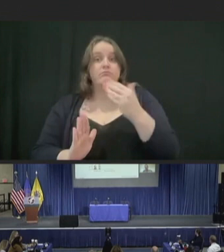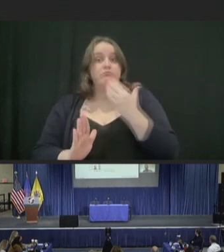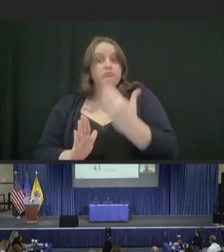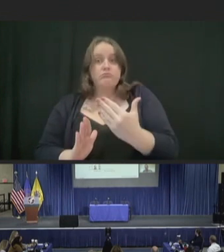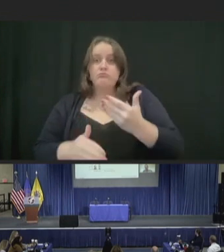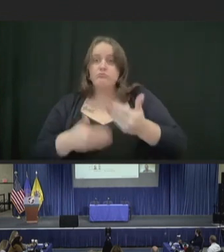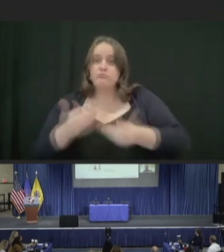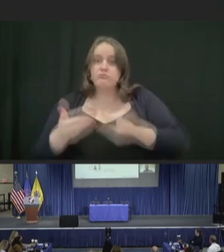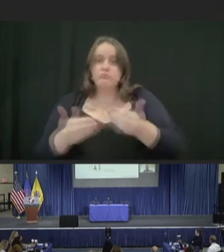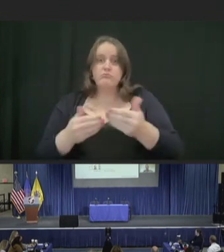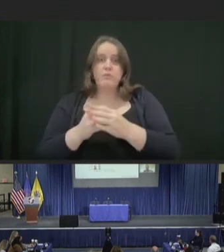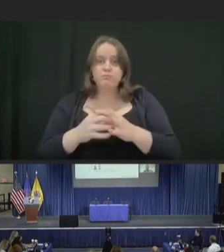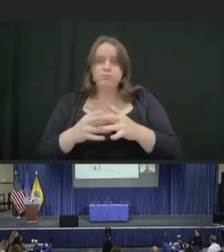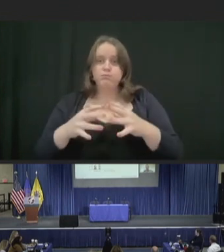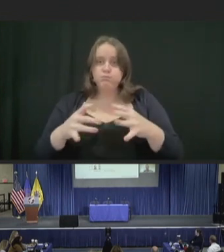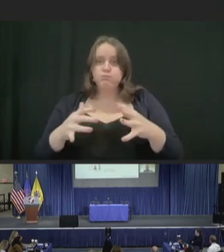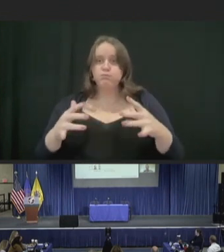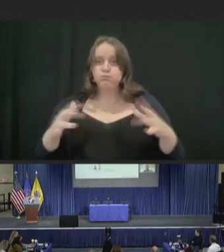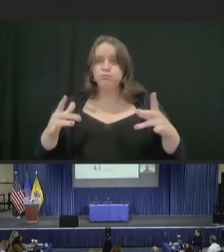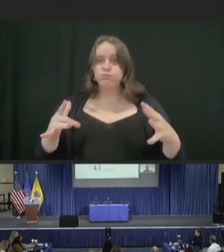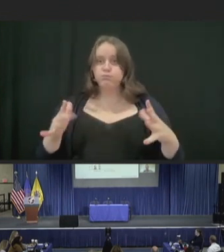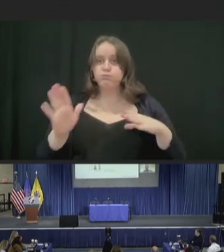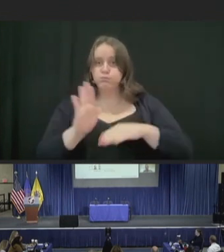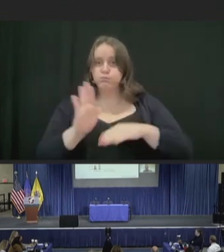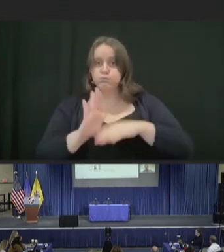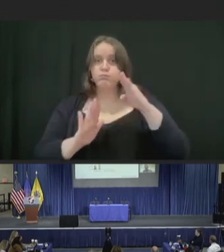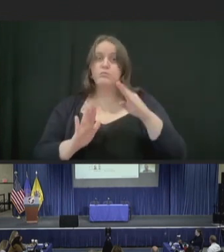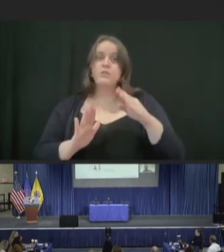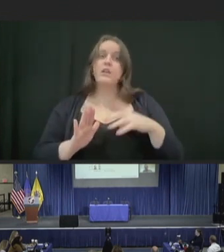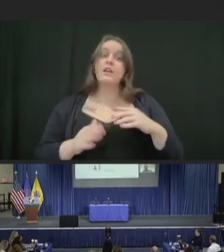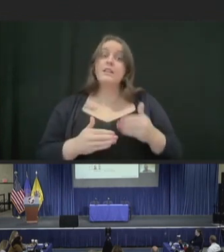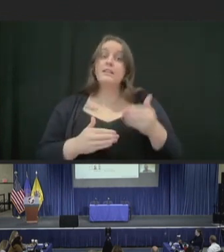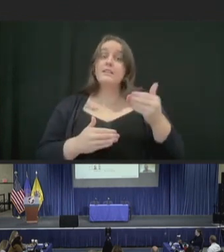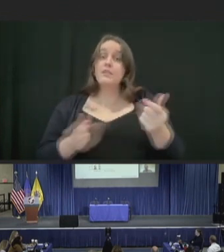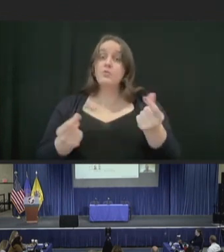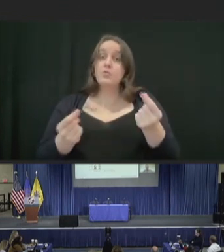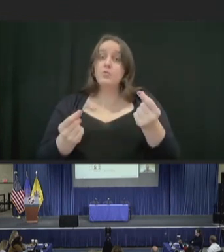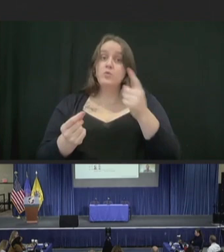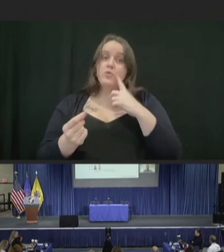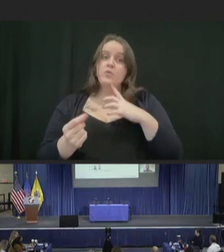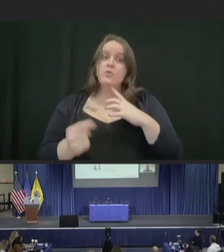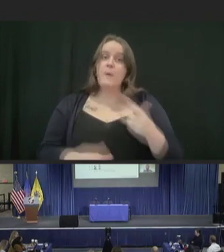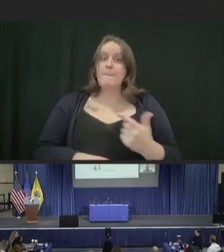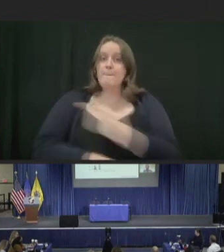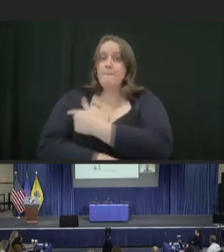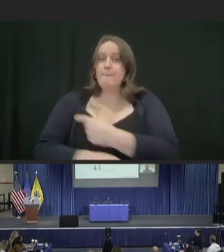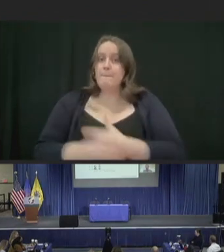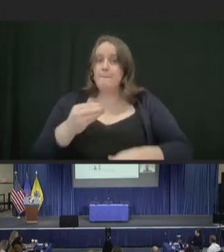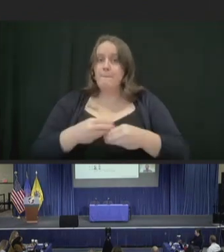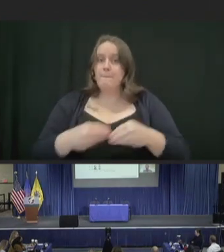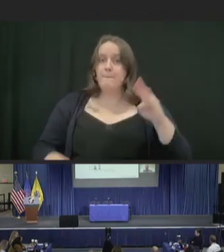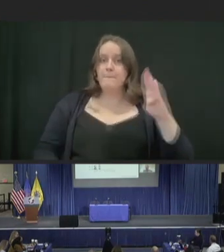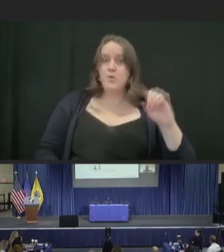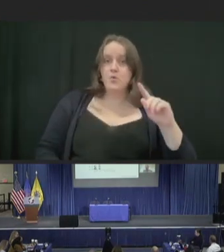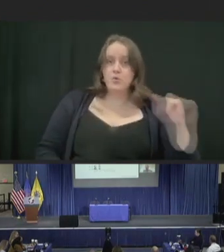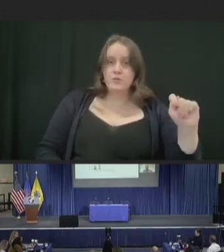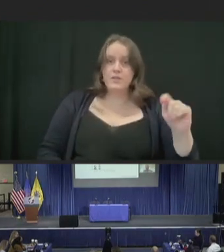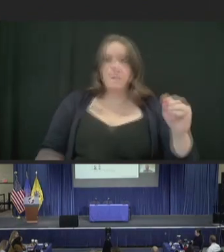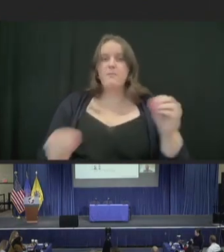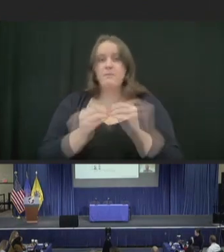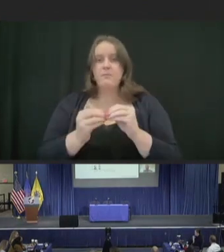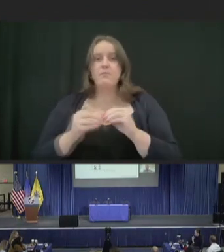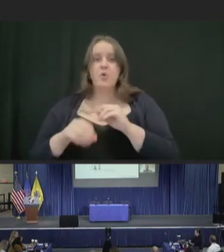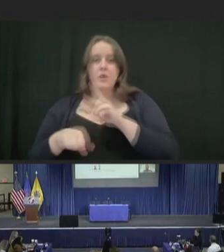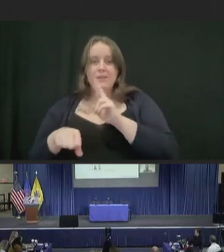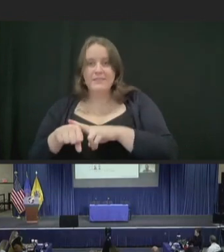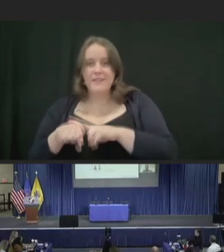so the next step, we need to boost them with a more native-like immunogen, as Bill and Facundo had talked about.